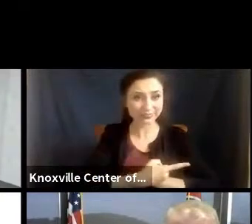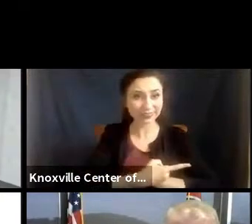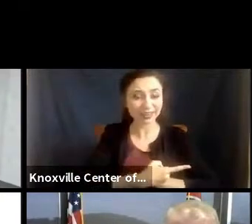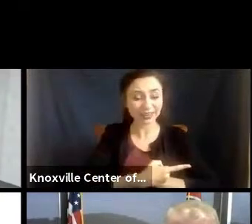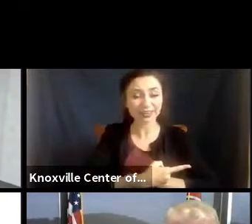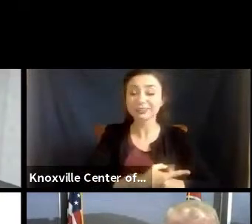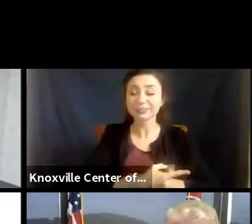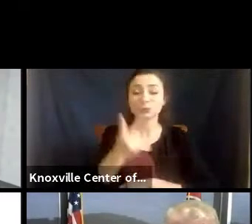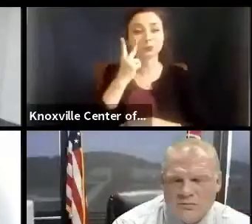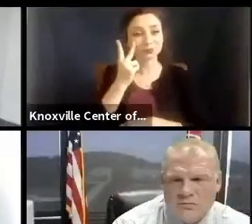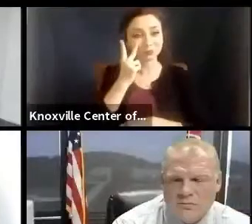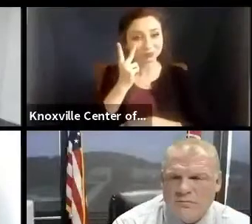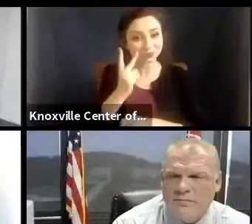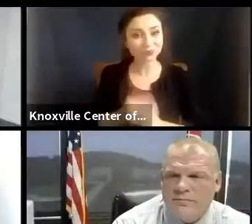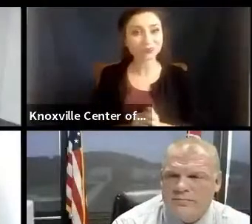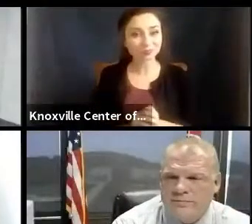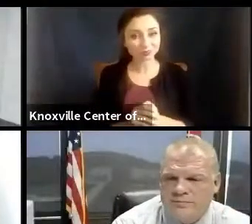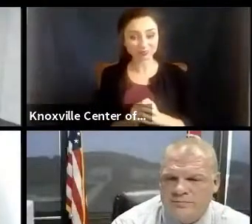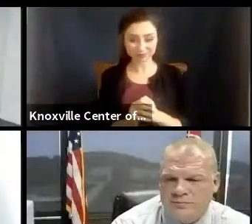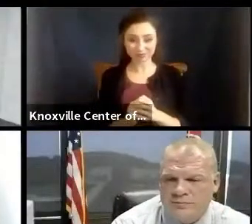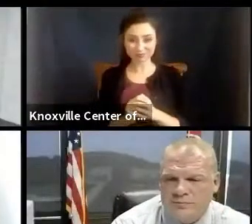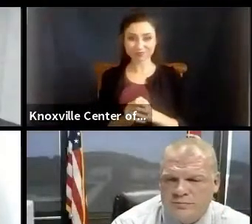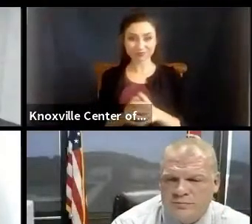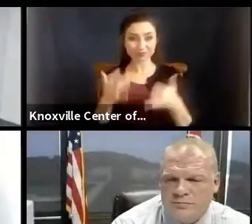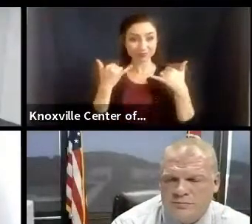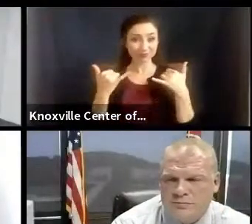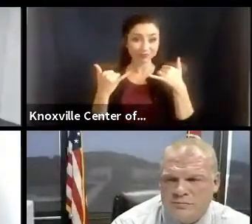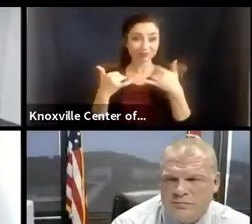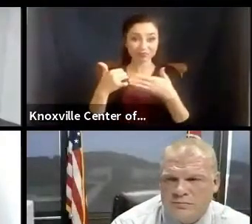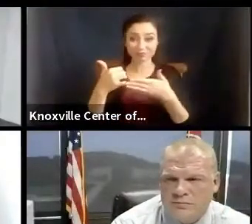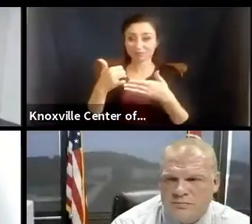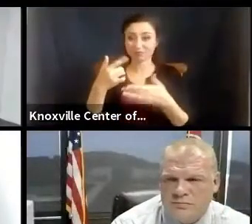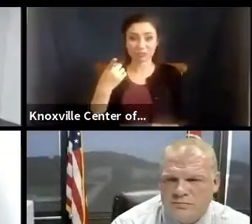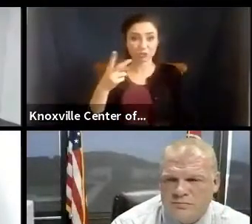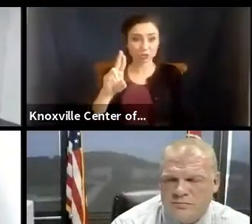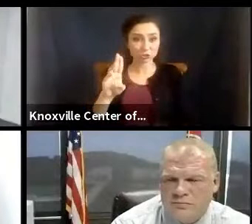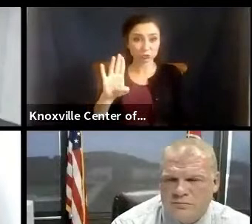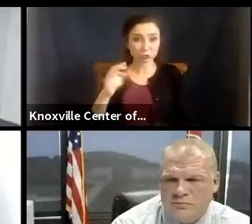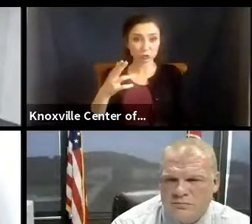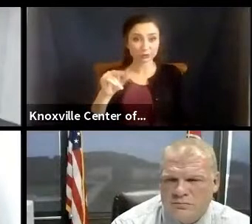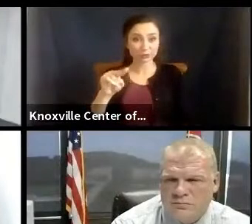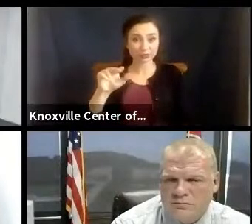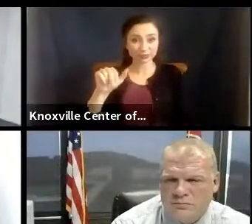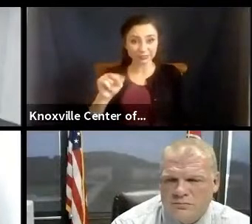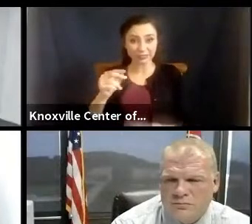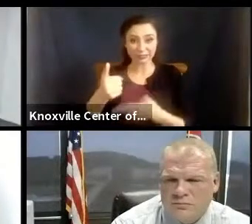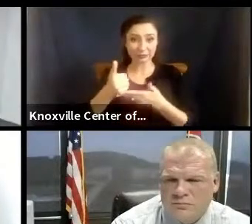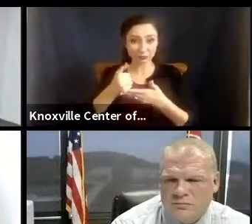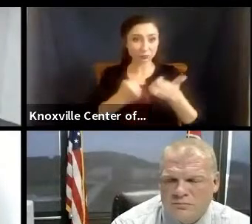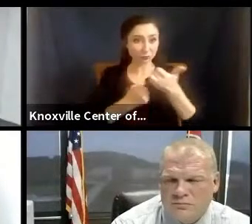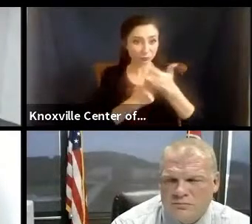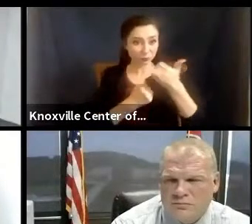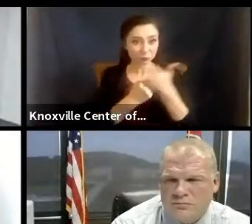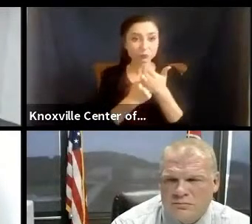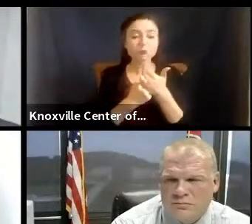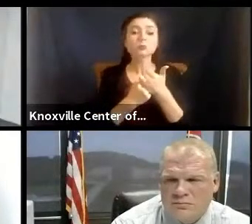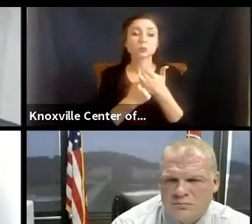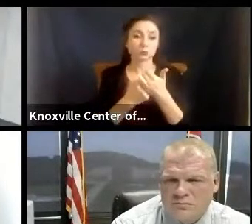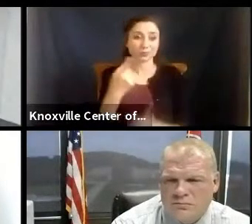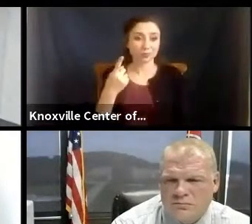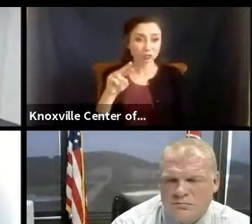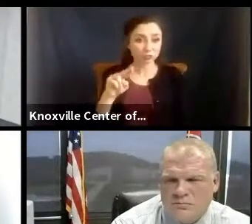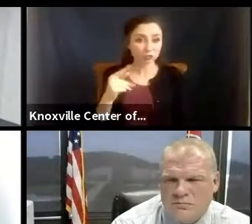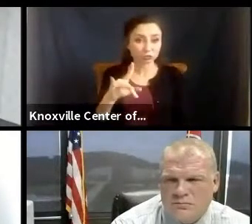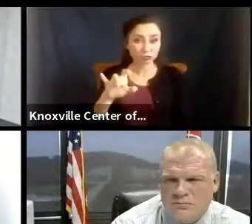way. And we're now, through the help of Dr. Buchanan, working with Dr. Gregg, refined our procedures to